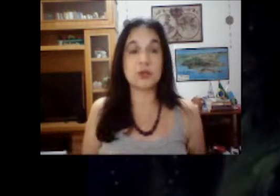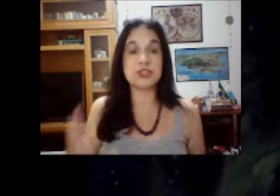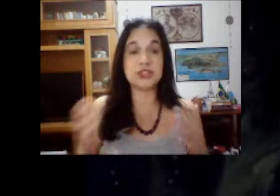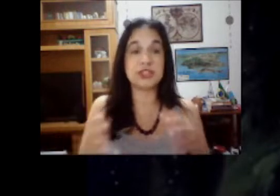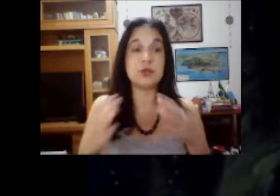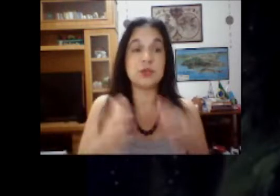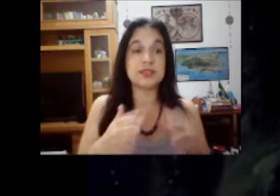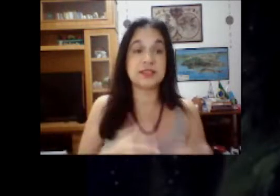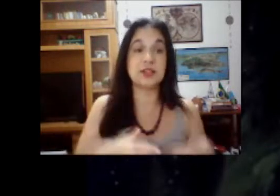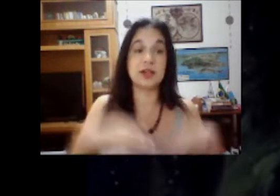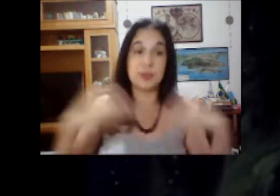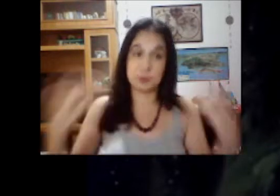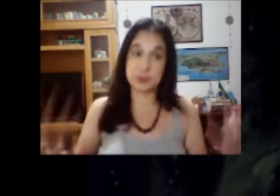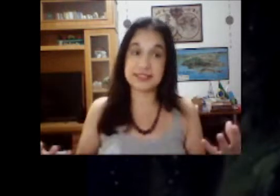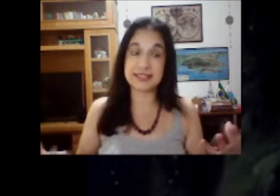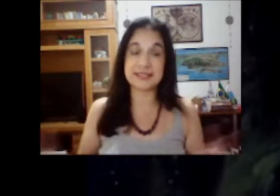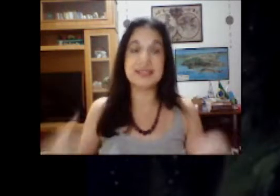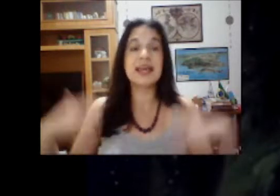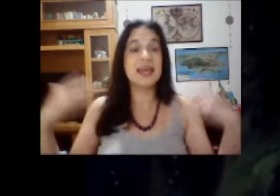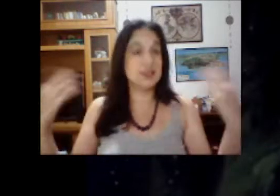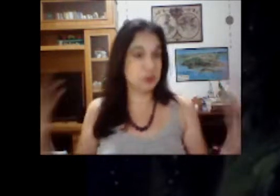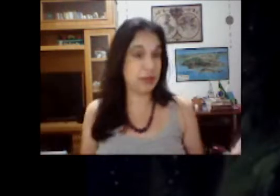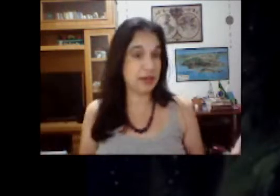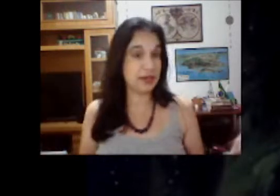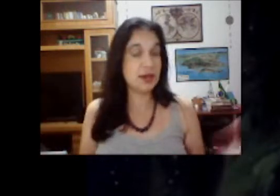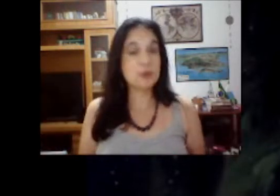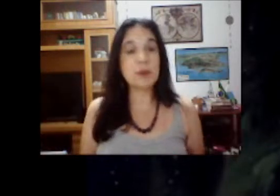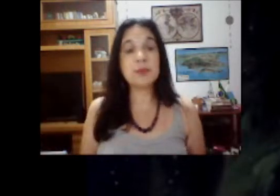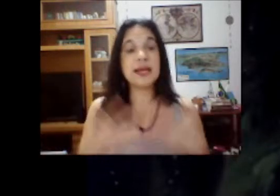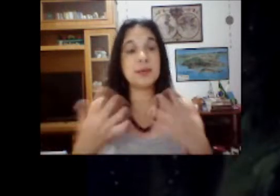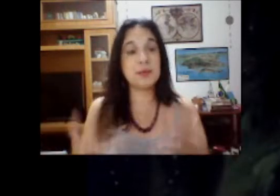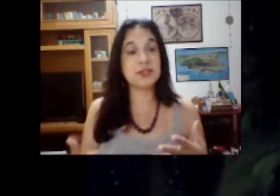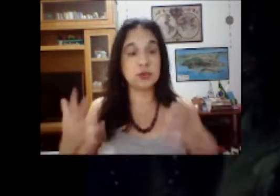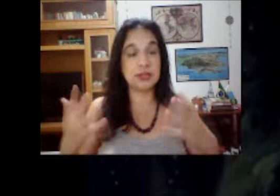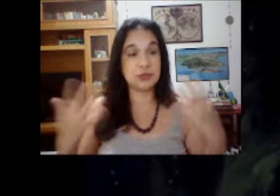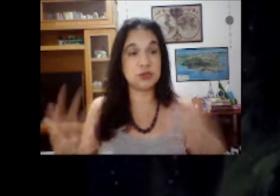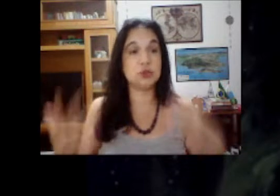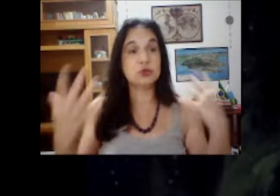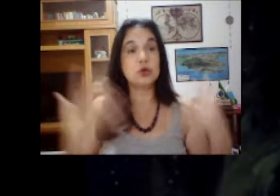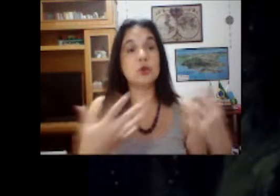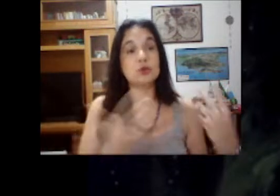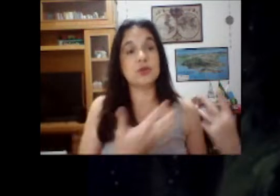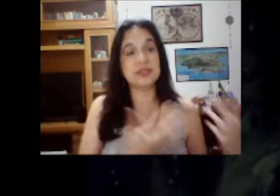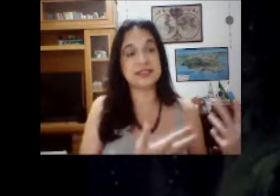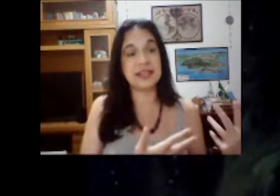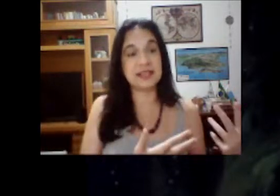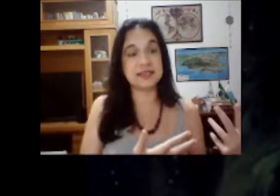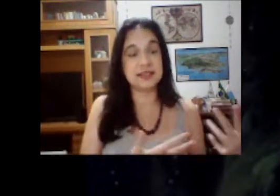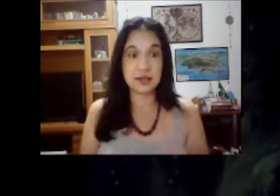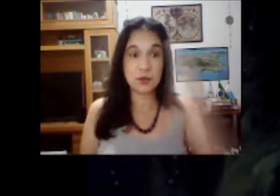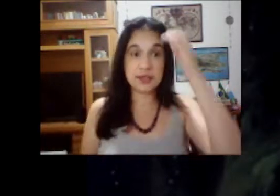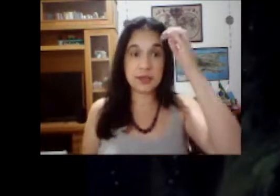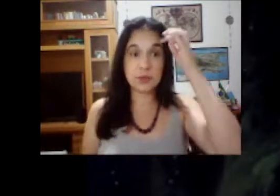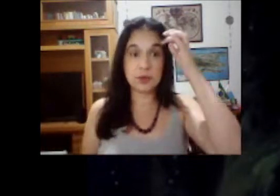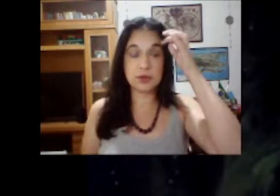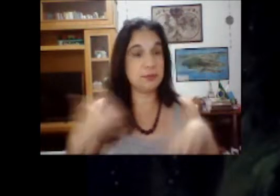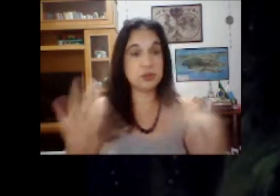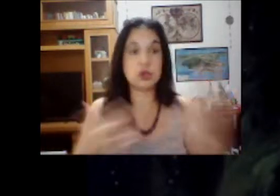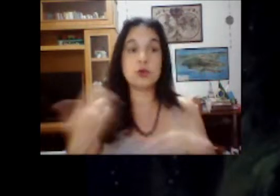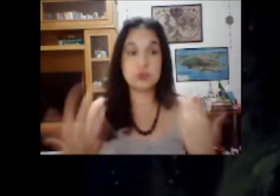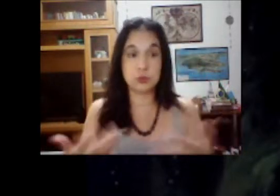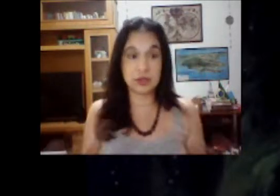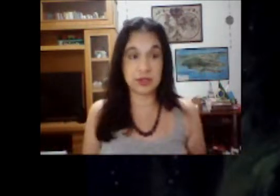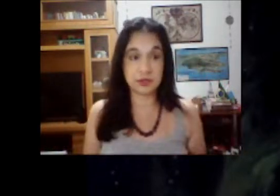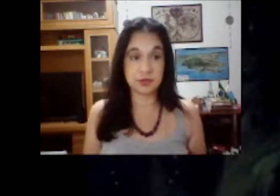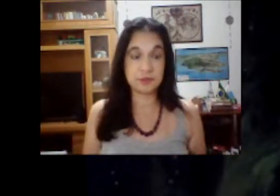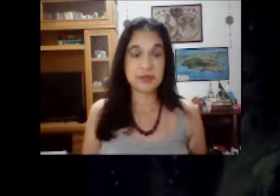her when she was still a princess in Spain. Probably a picture given to D.João the Sixth when they were